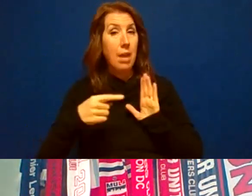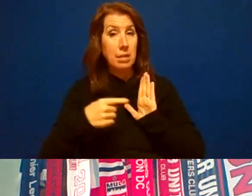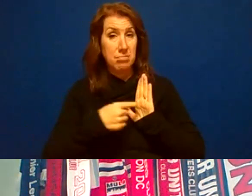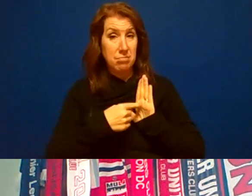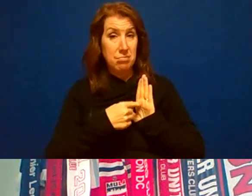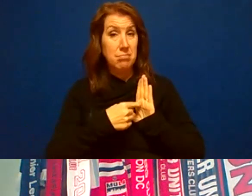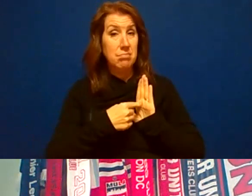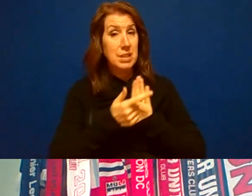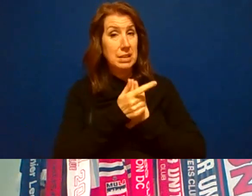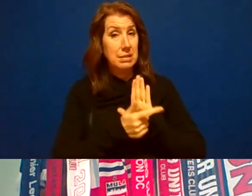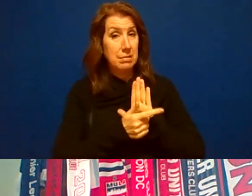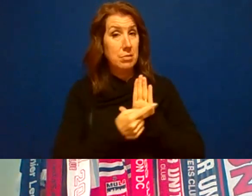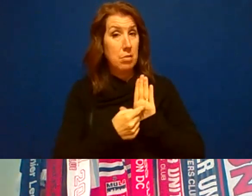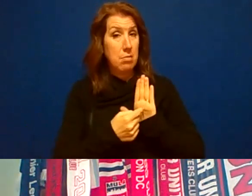them